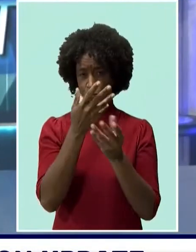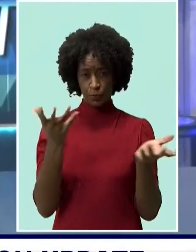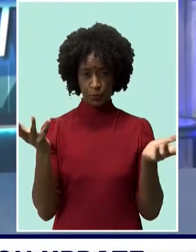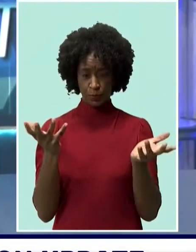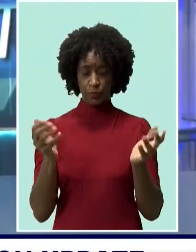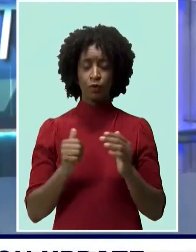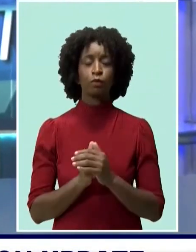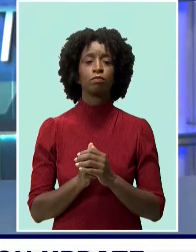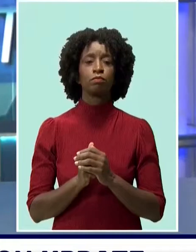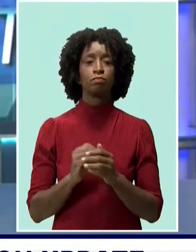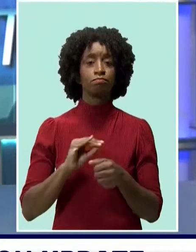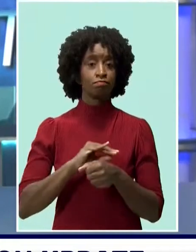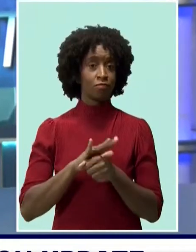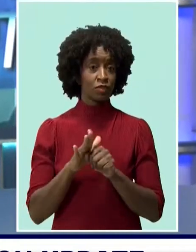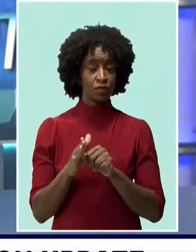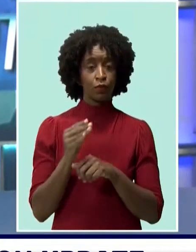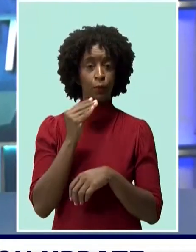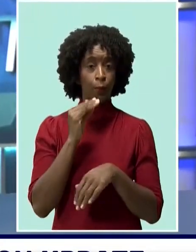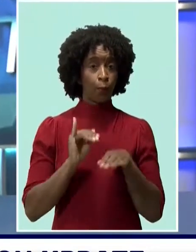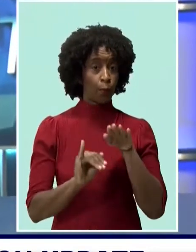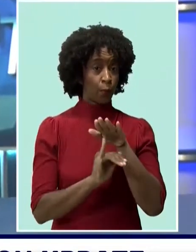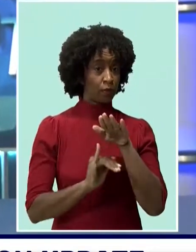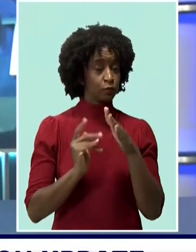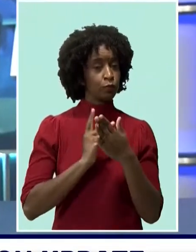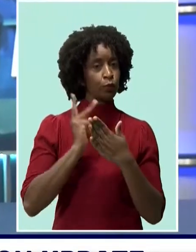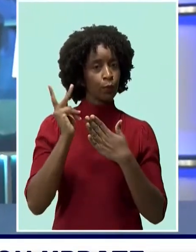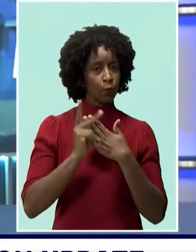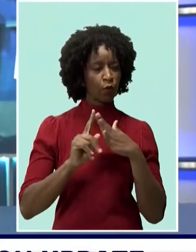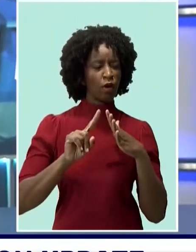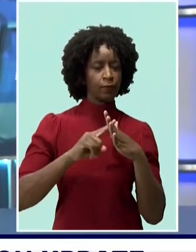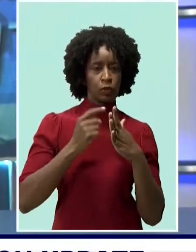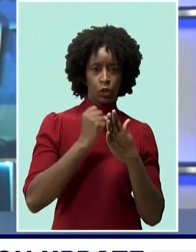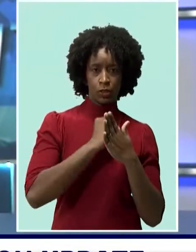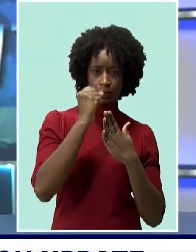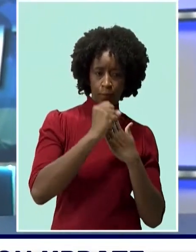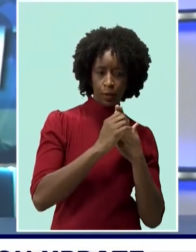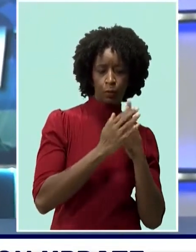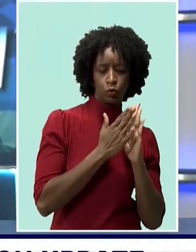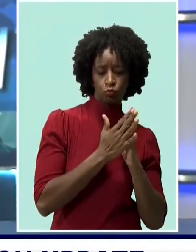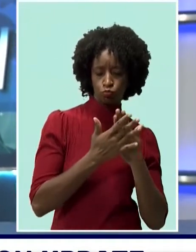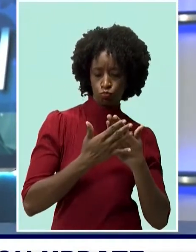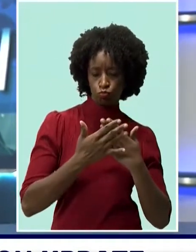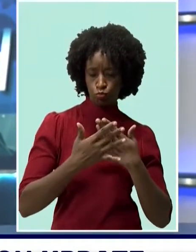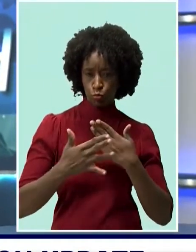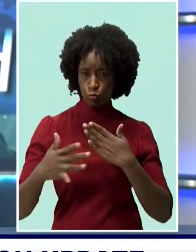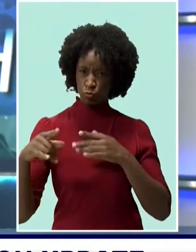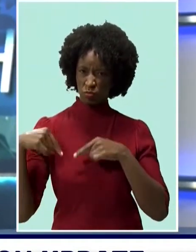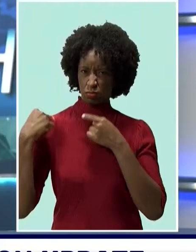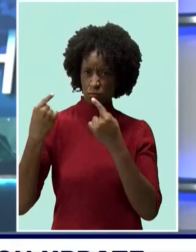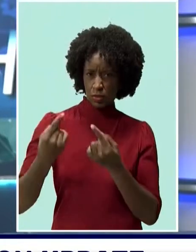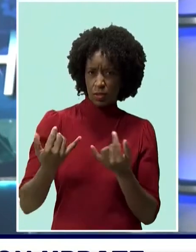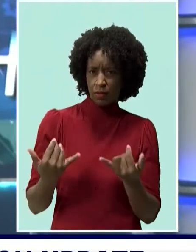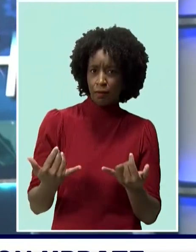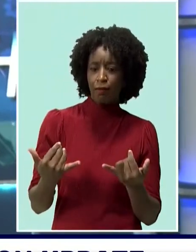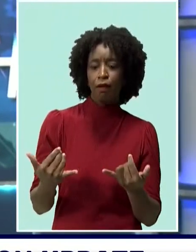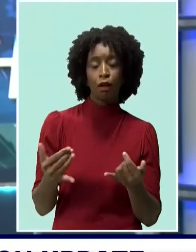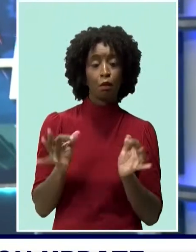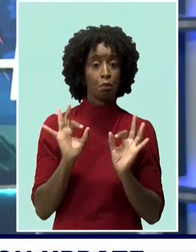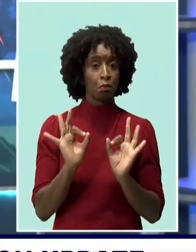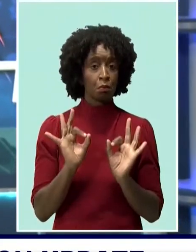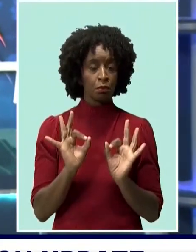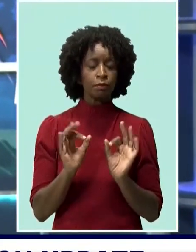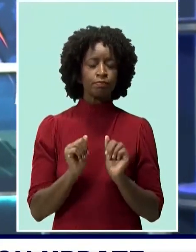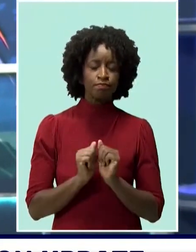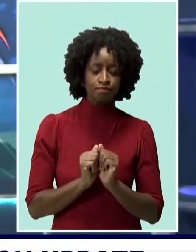isolation program has been going smoothly since September. However, health officials stress the home quarantine is being done on